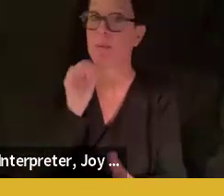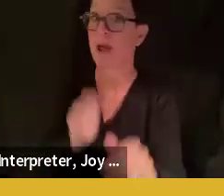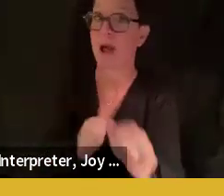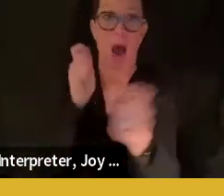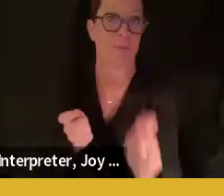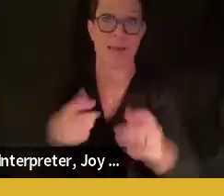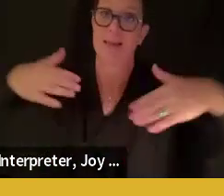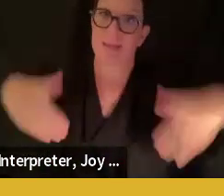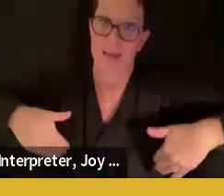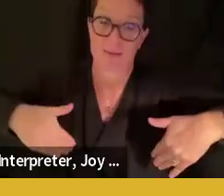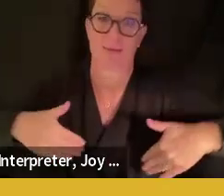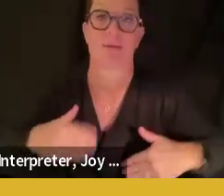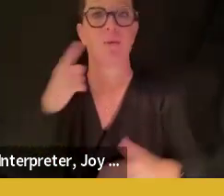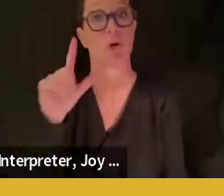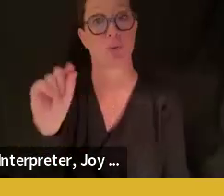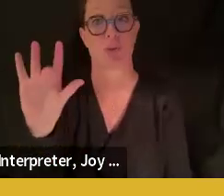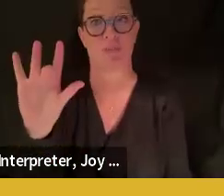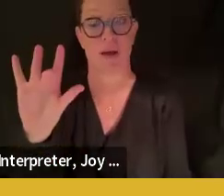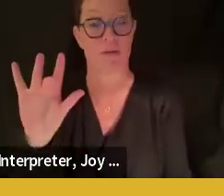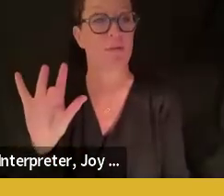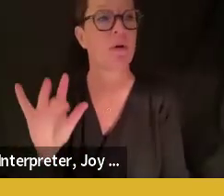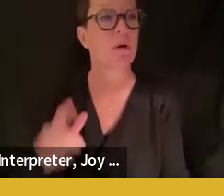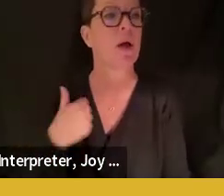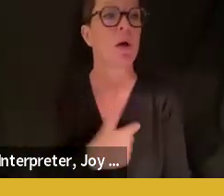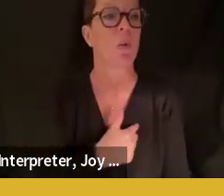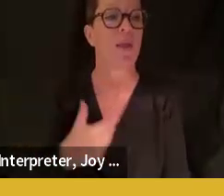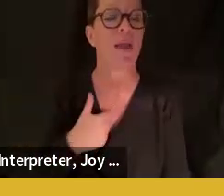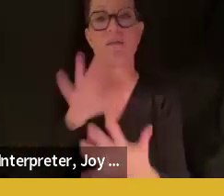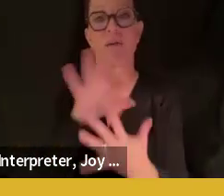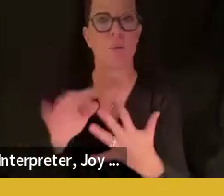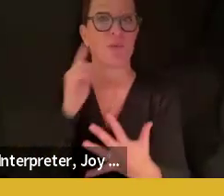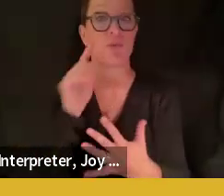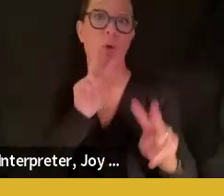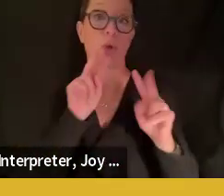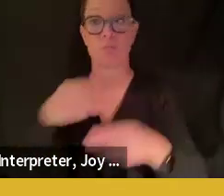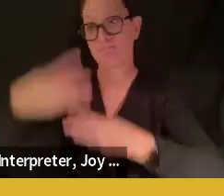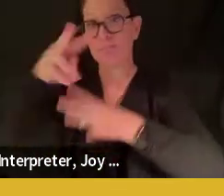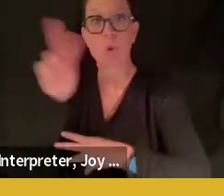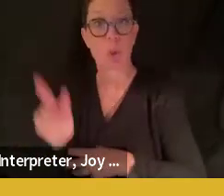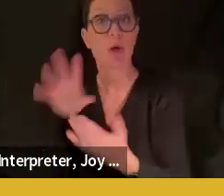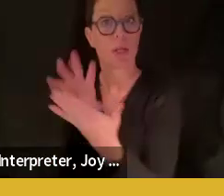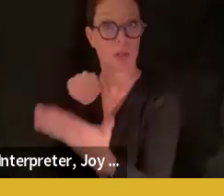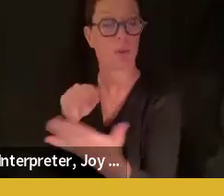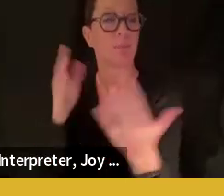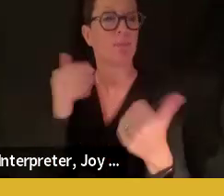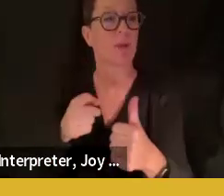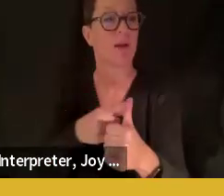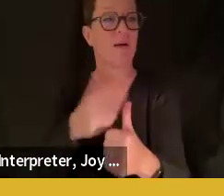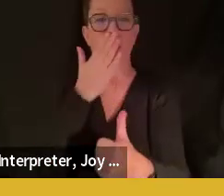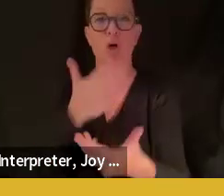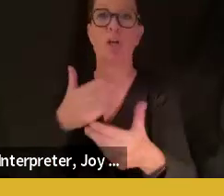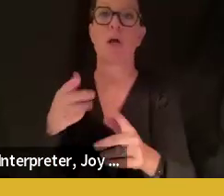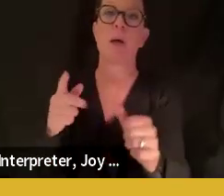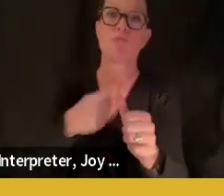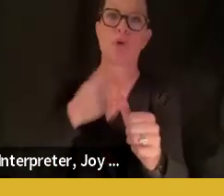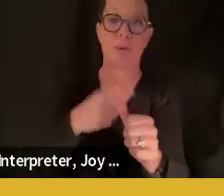as of yet. So, we have a few options for you. First, finding a trusted